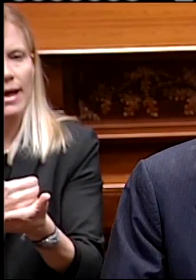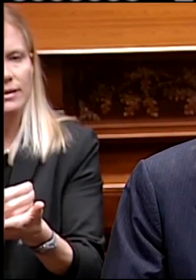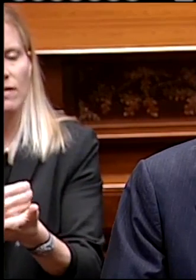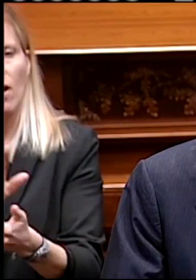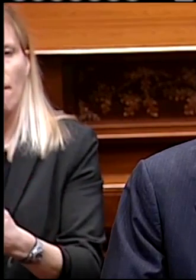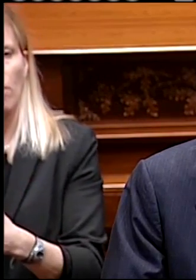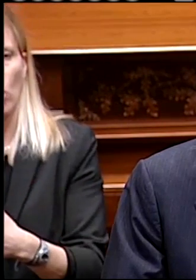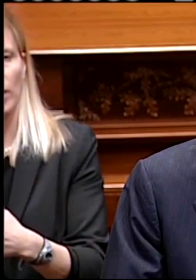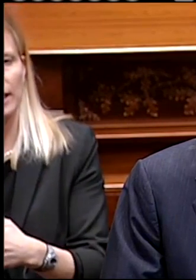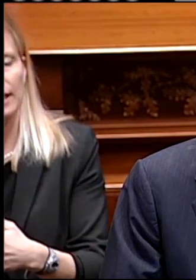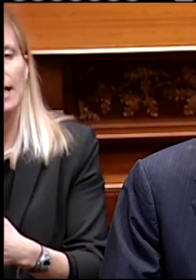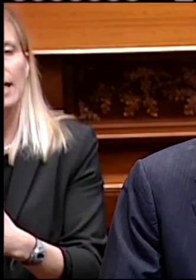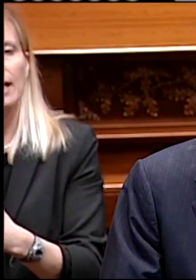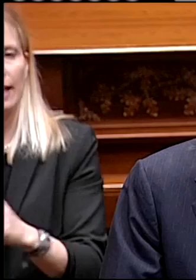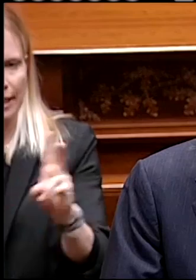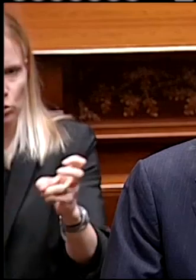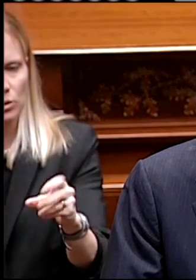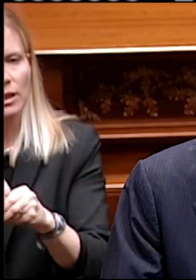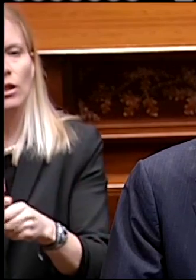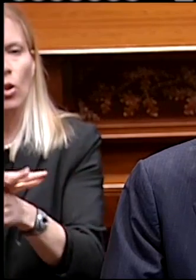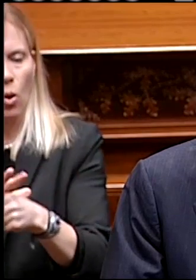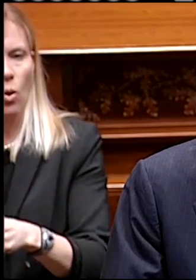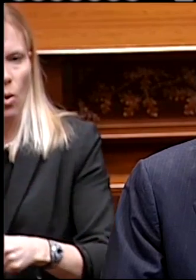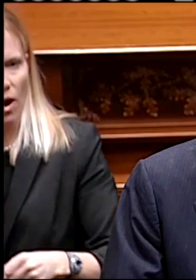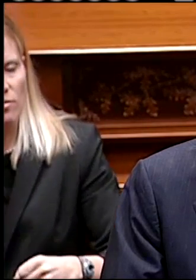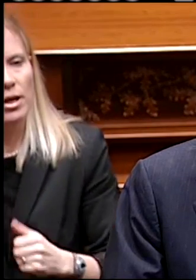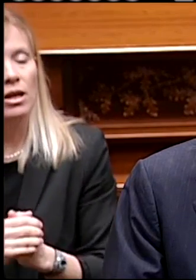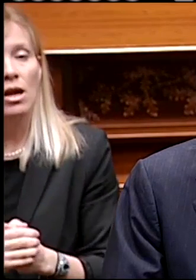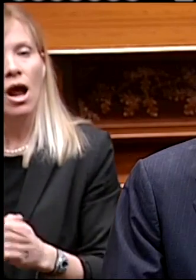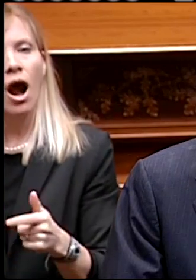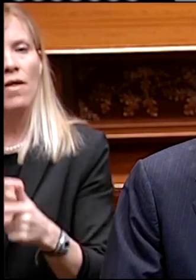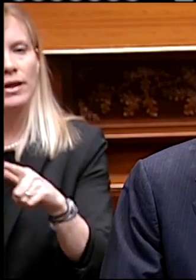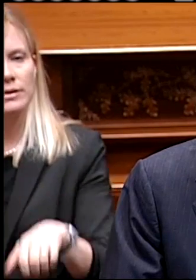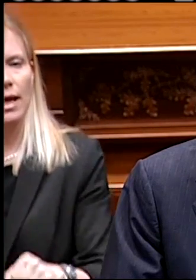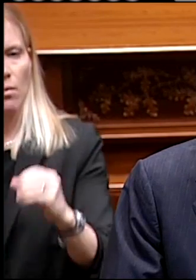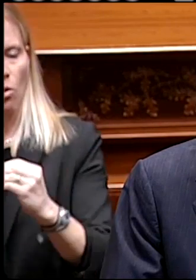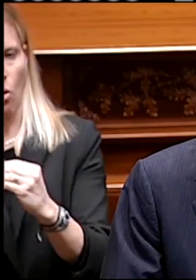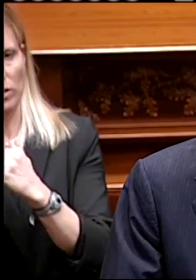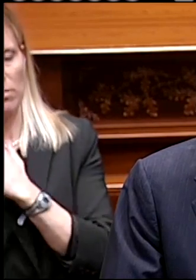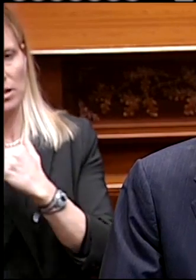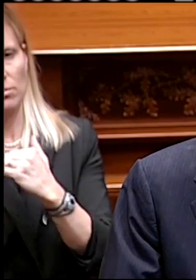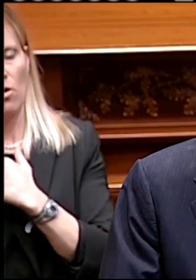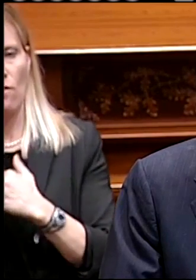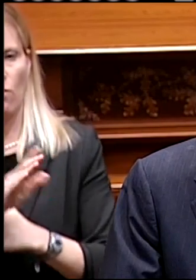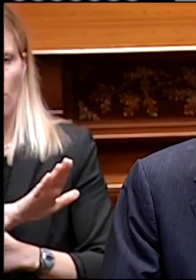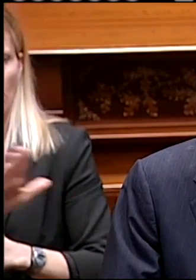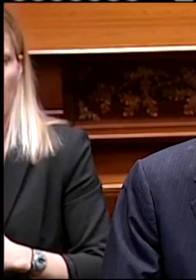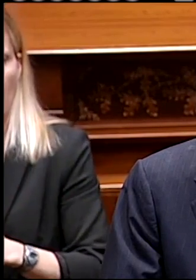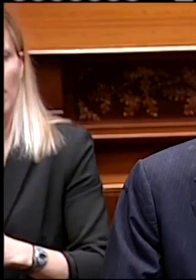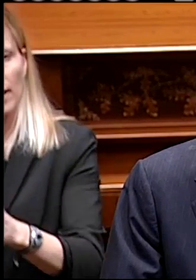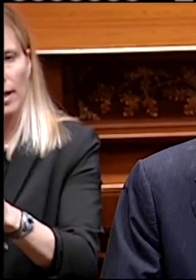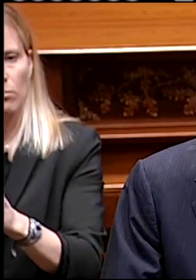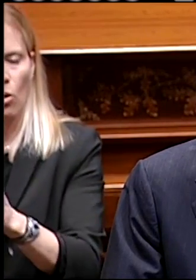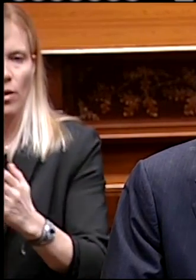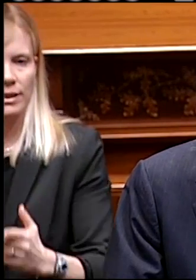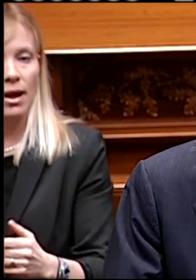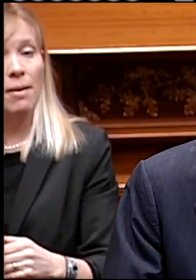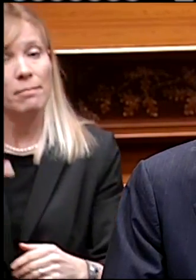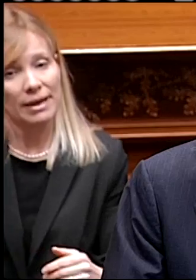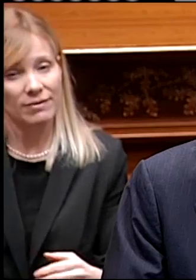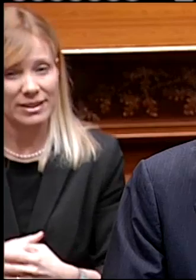bargaining issues in their local governments and take more responsibility for their employees' benefits.